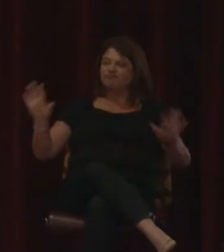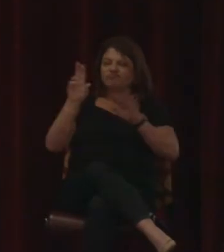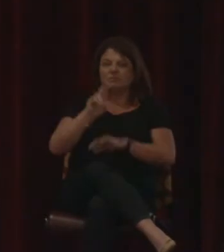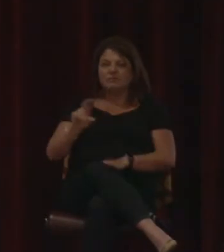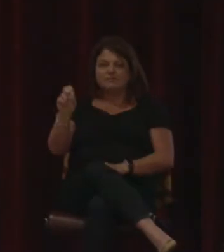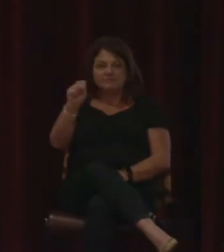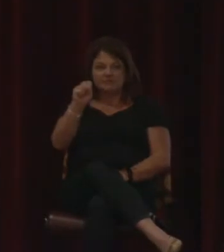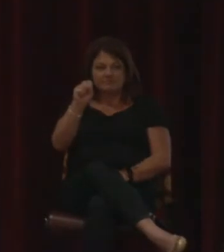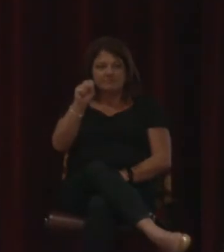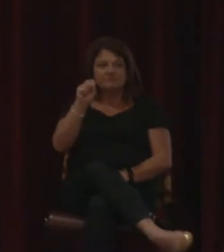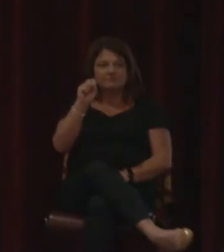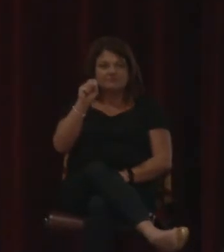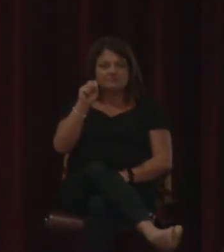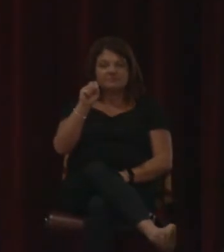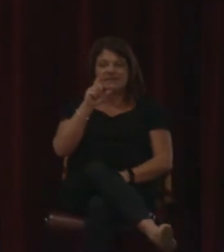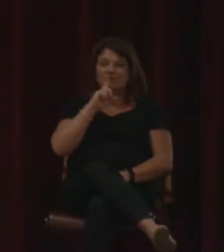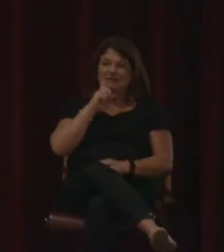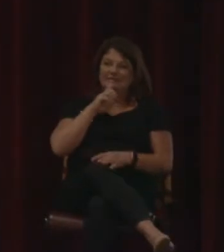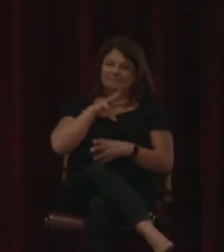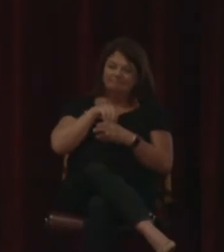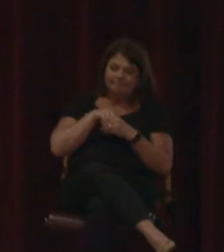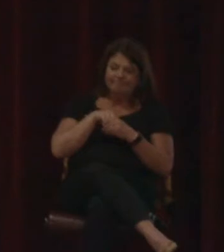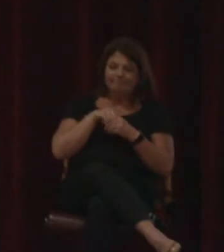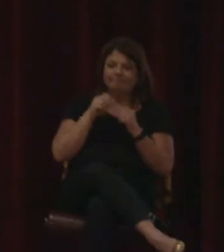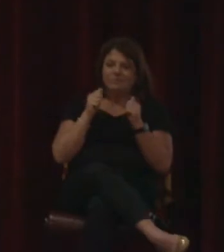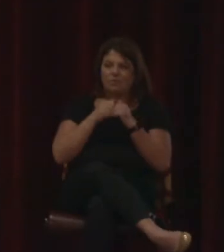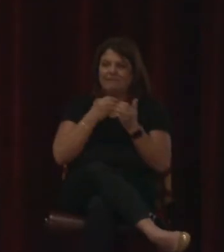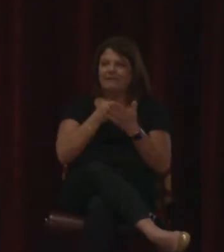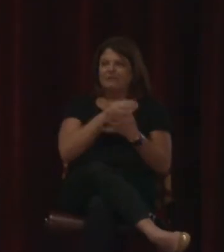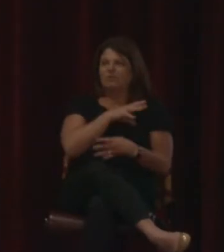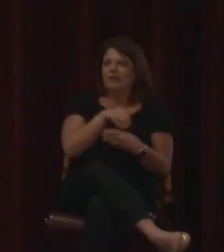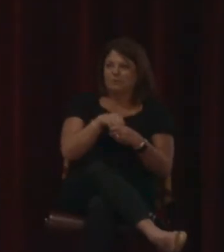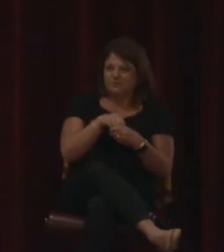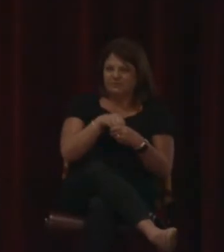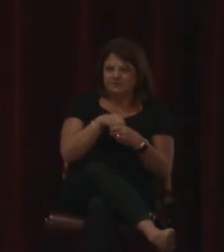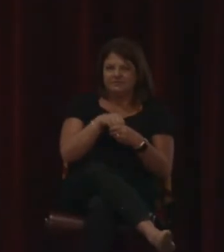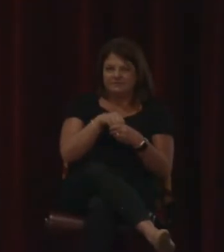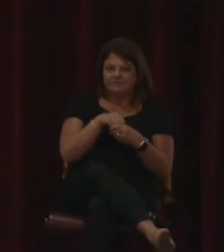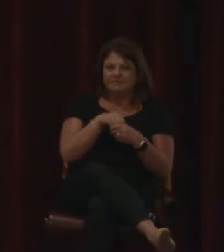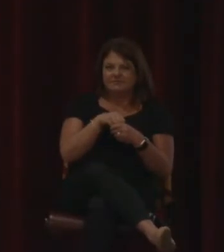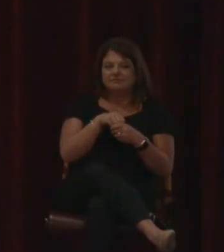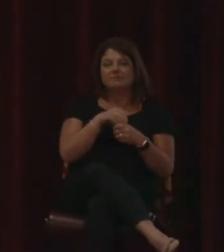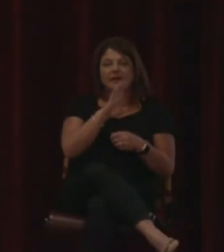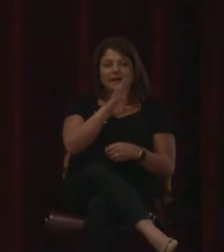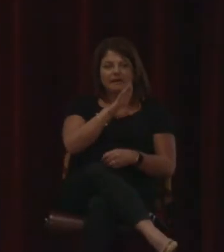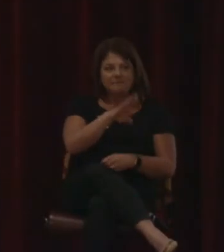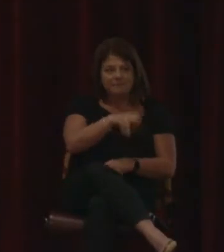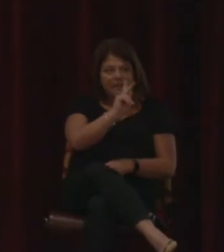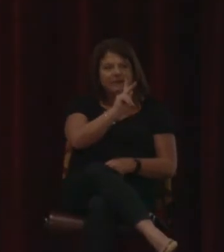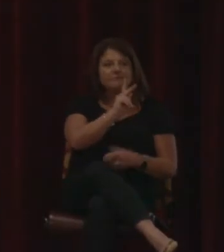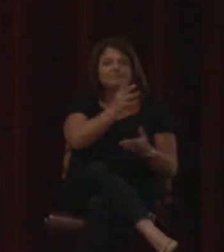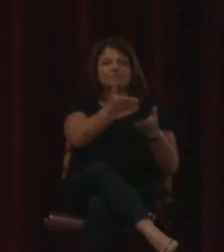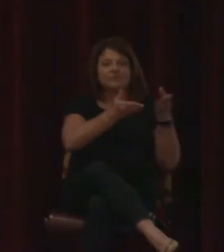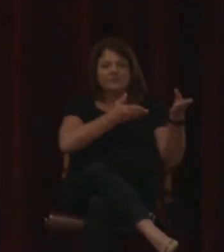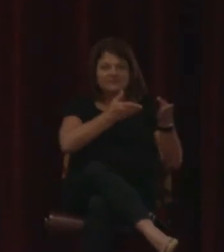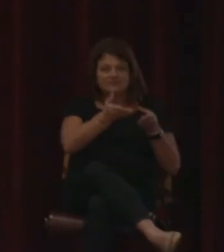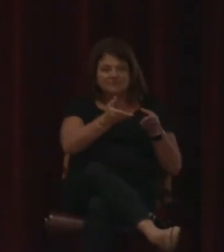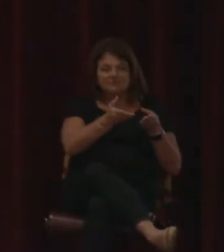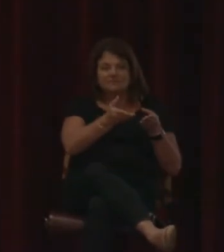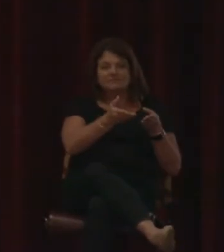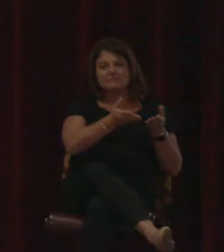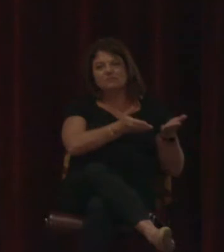really plays a role in the financial inclusion space by bringing banking services